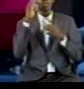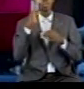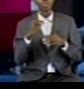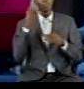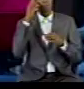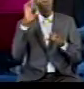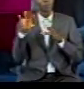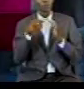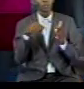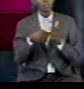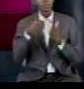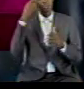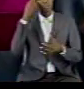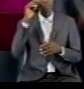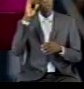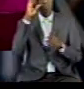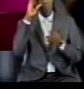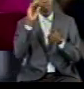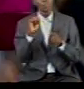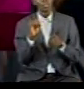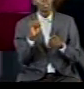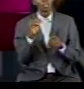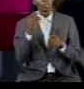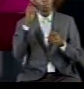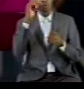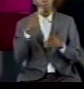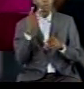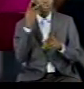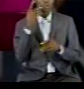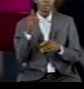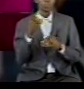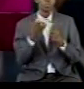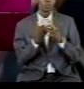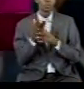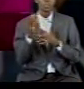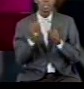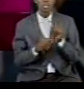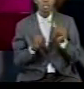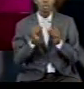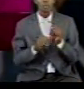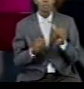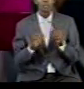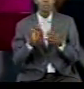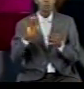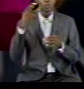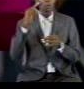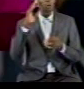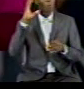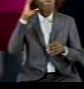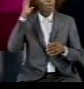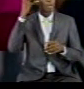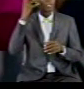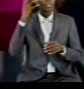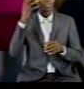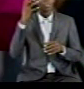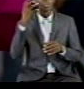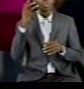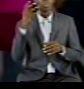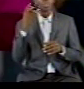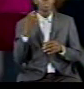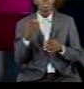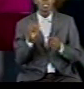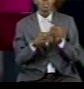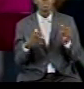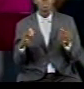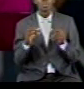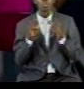because I believe and God saw me through. Every madness has gone, because the way I was sharing tears today, as if I'm a kid.